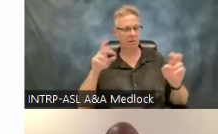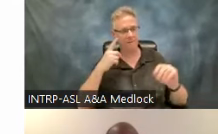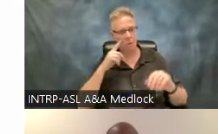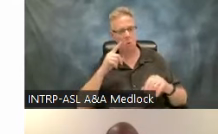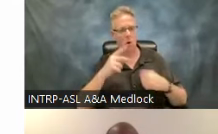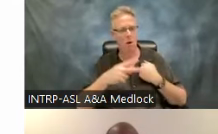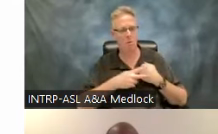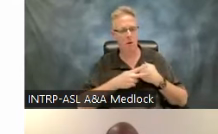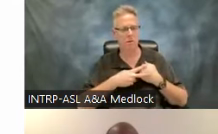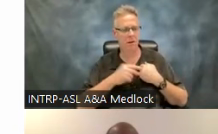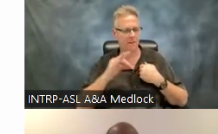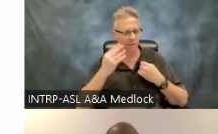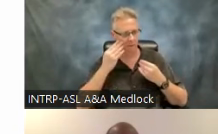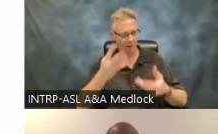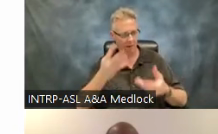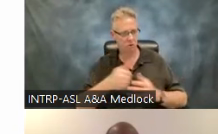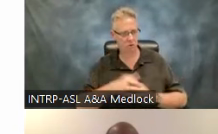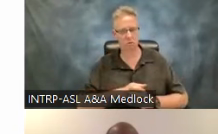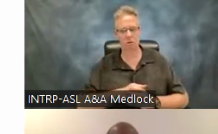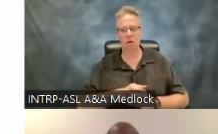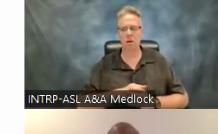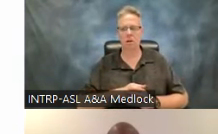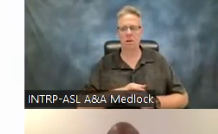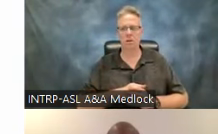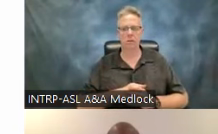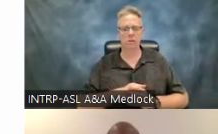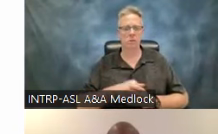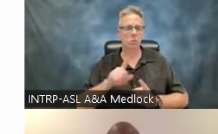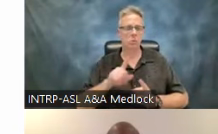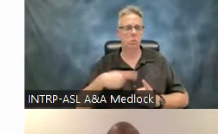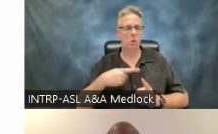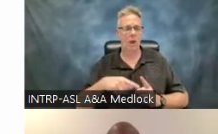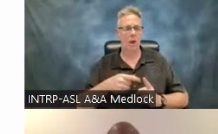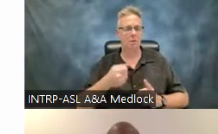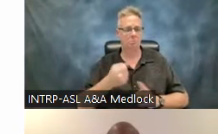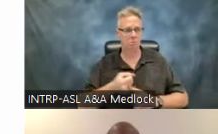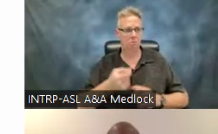of information when an incident happens.